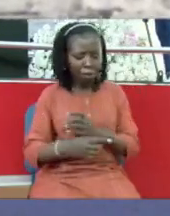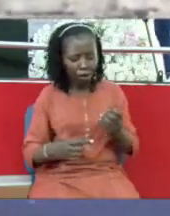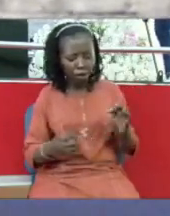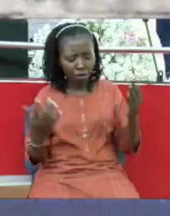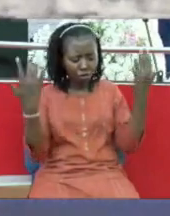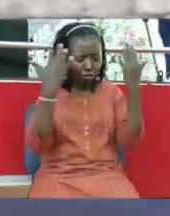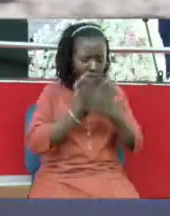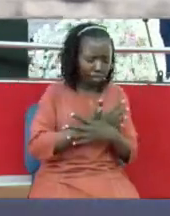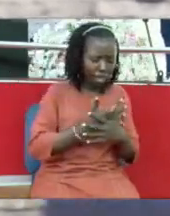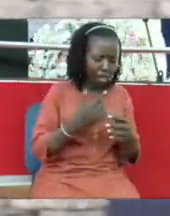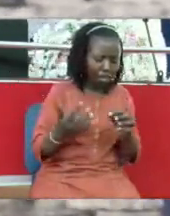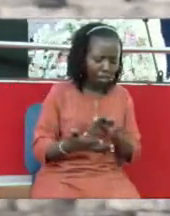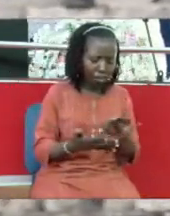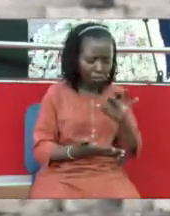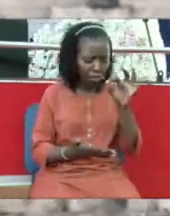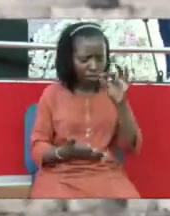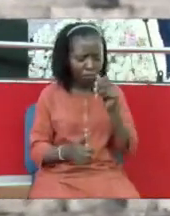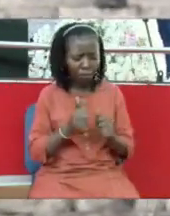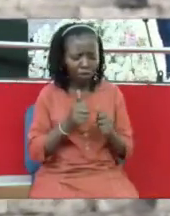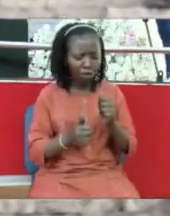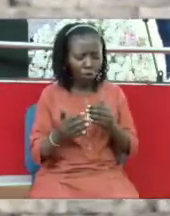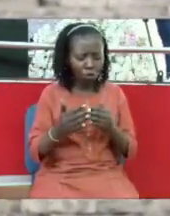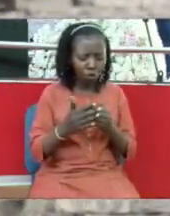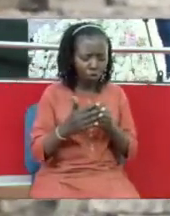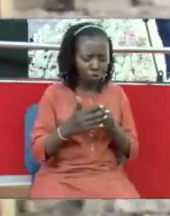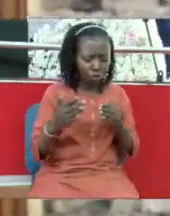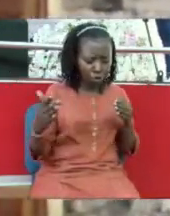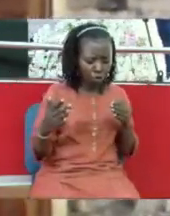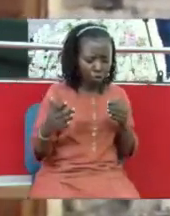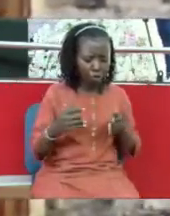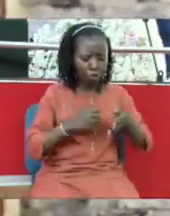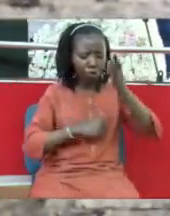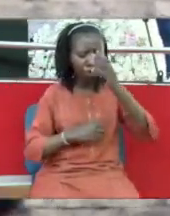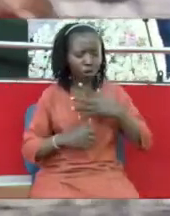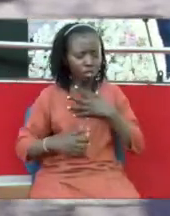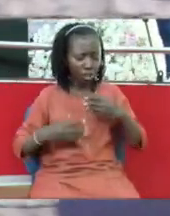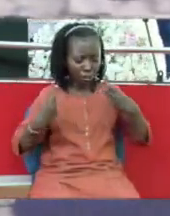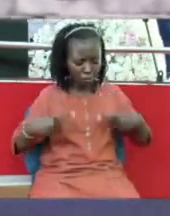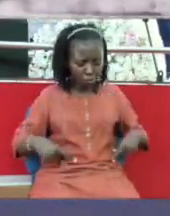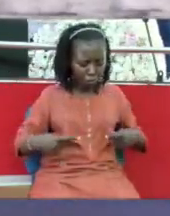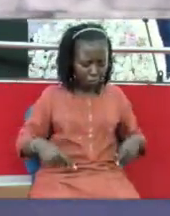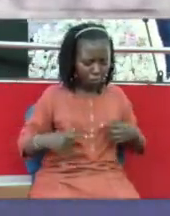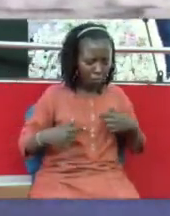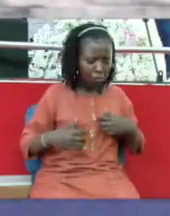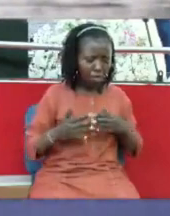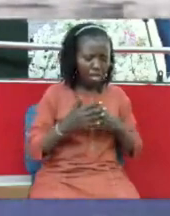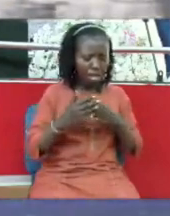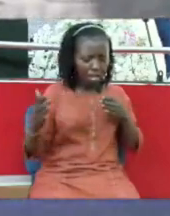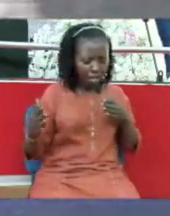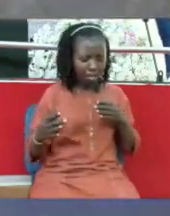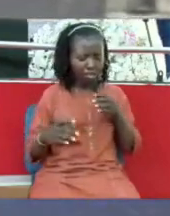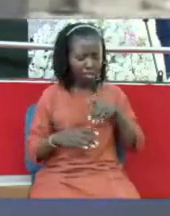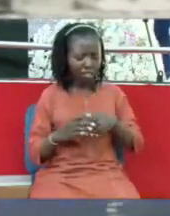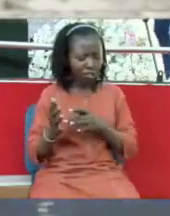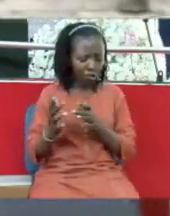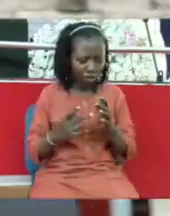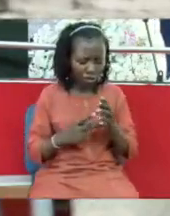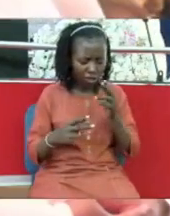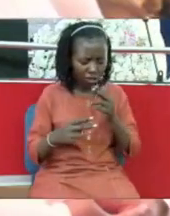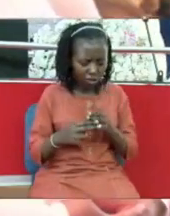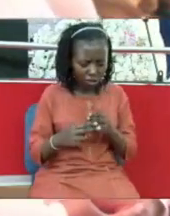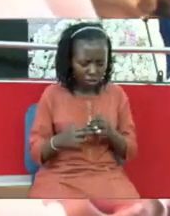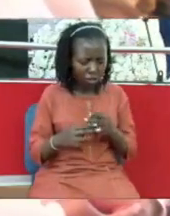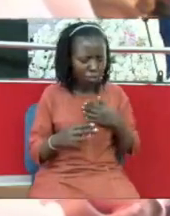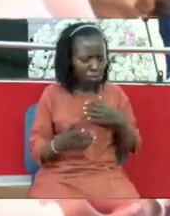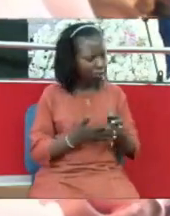forces which oppose God and his people. I come against them in the name of Jesus. I